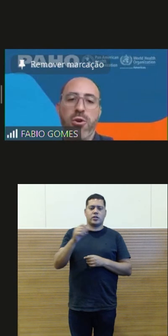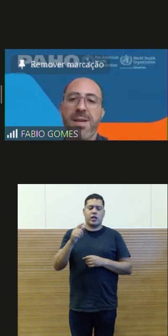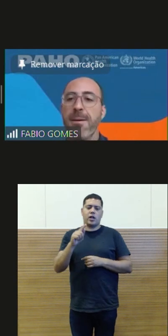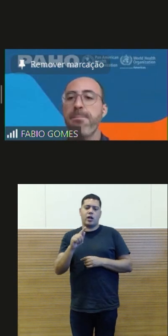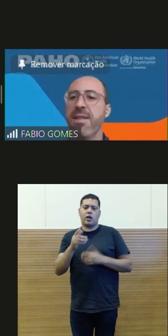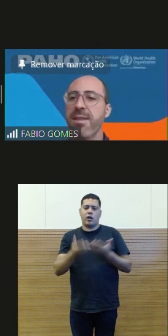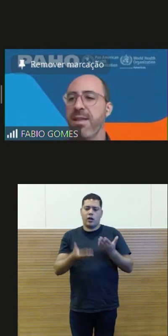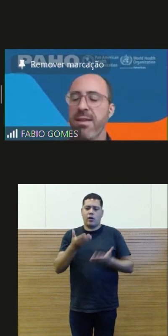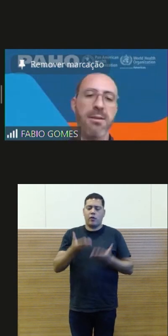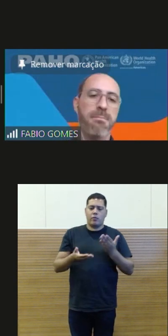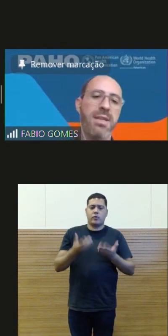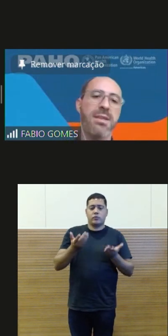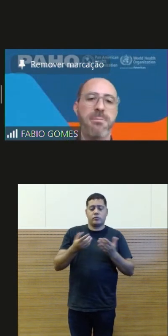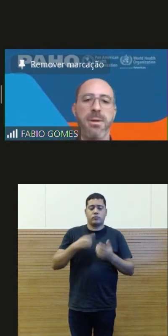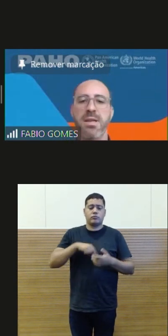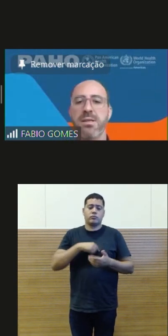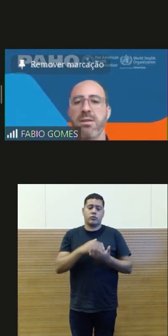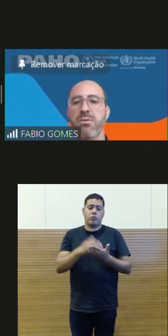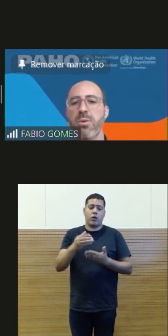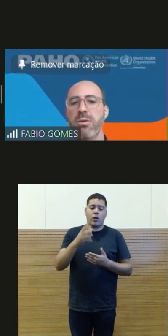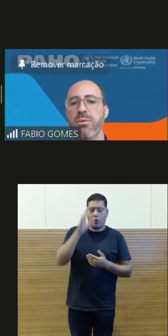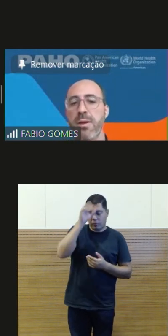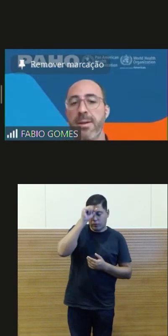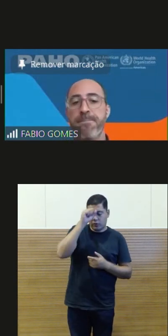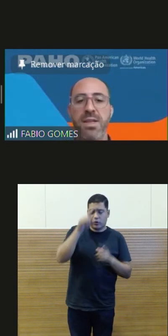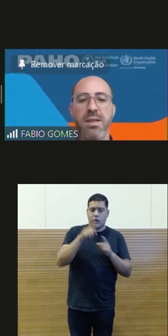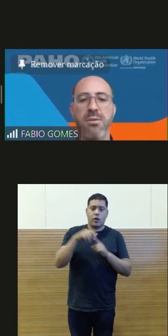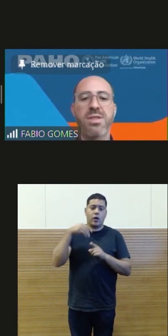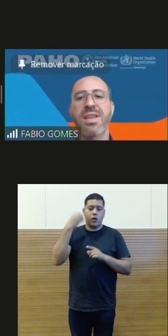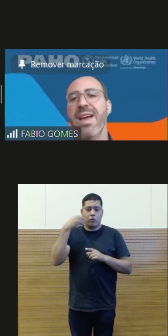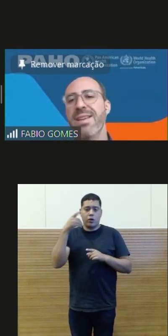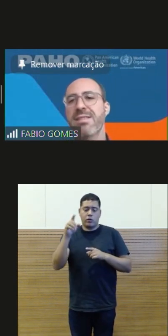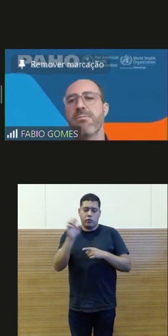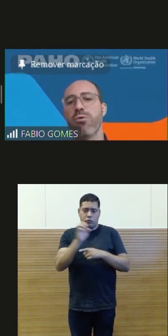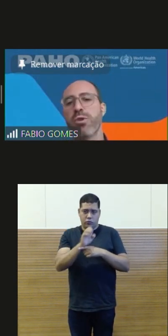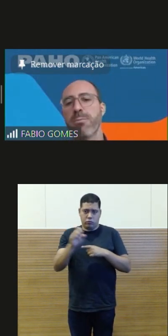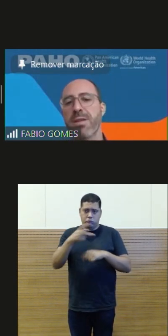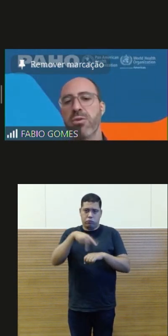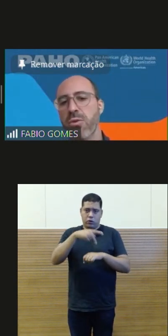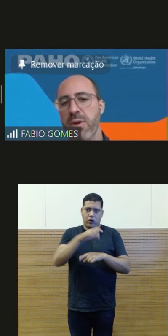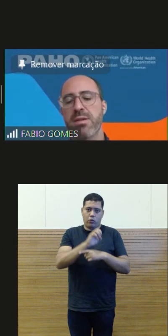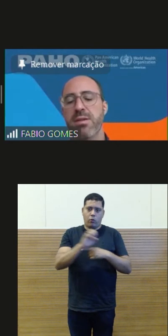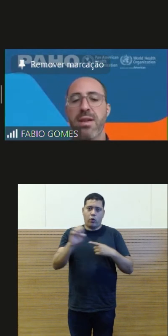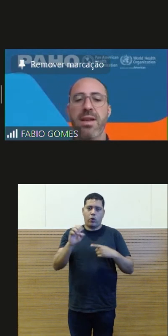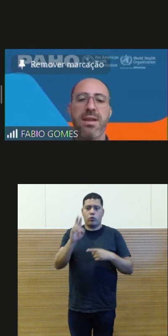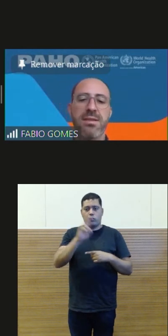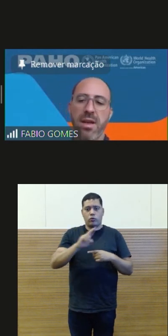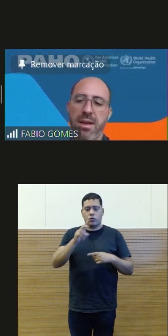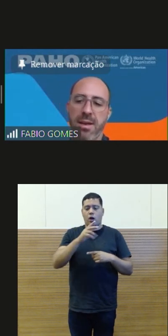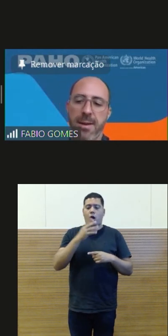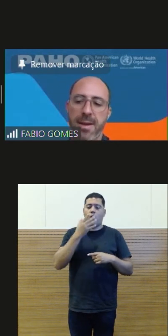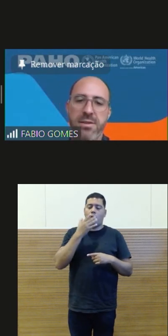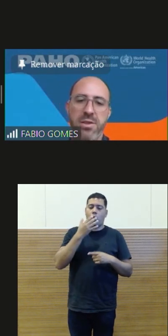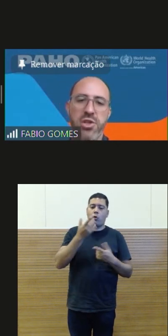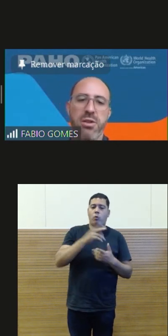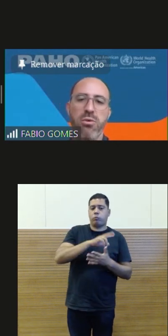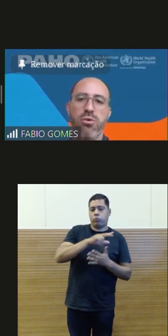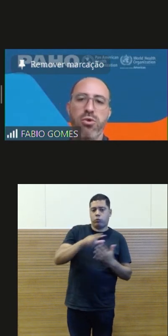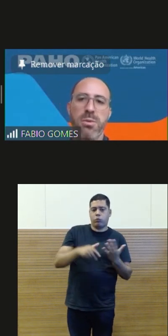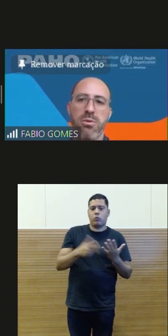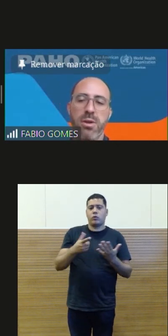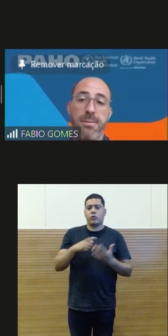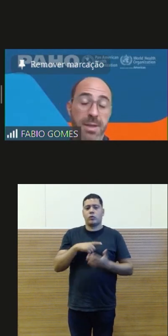only using 100 grams to standardize. And then we learn from the experience of Ecuador that using